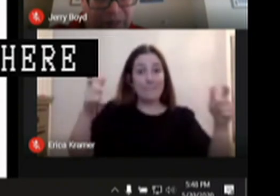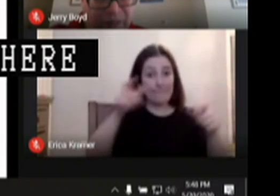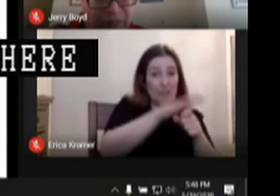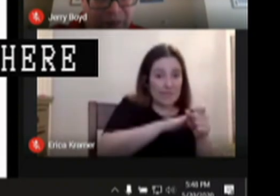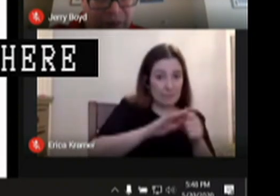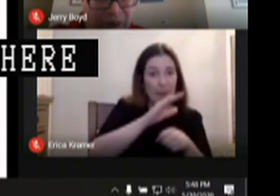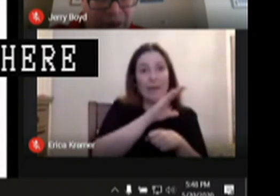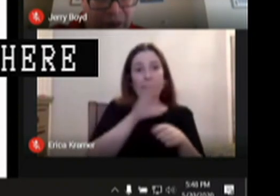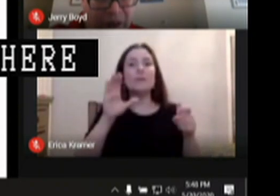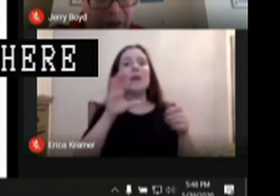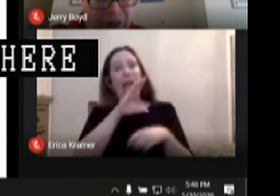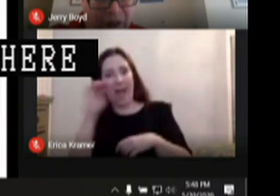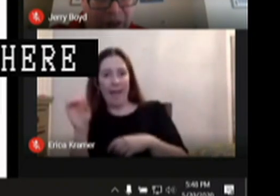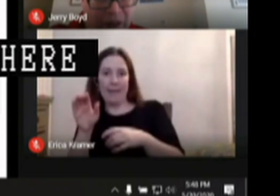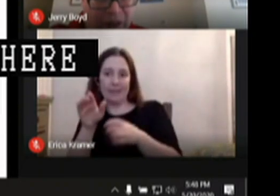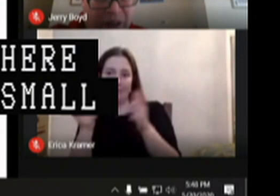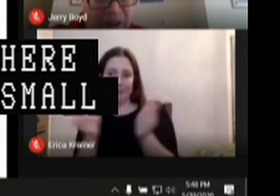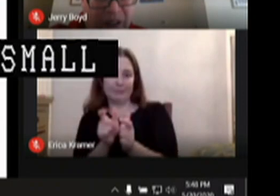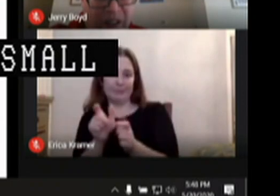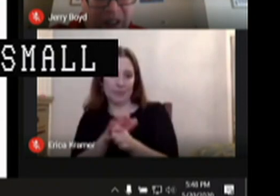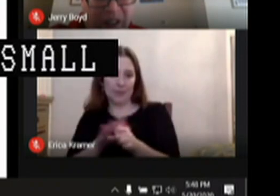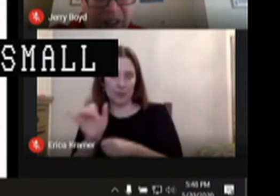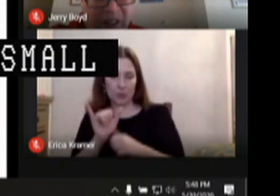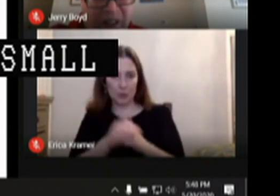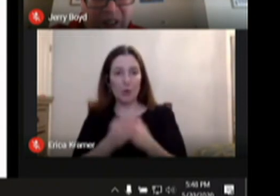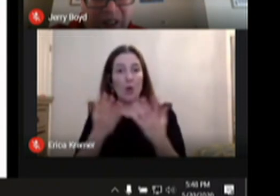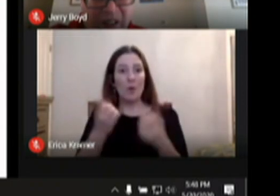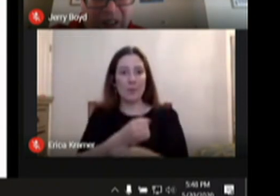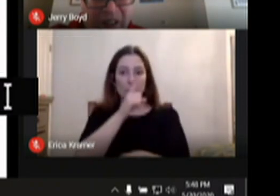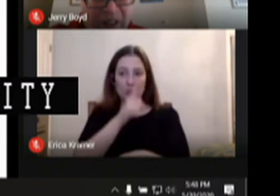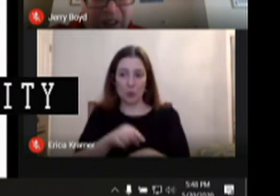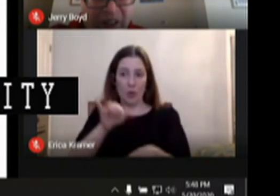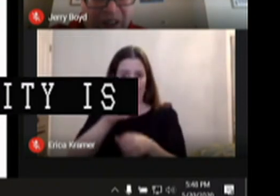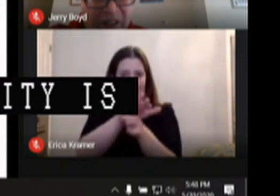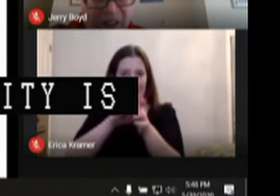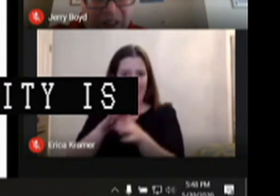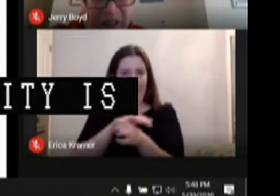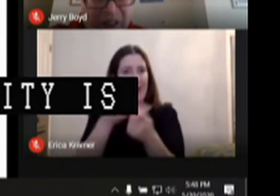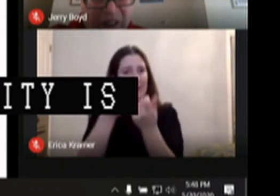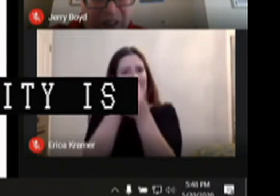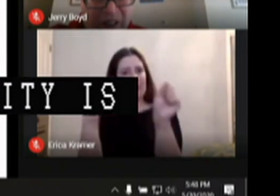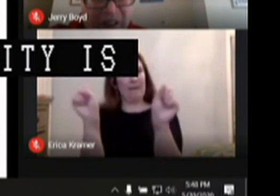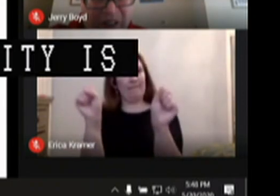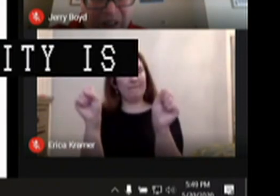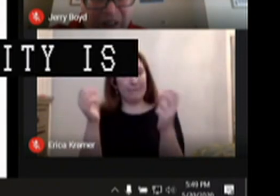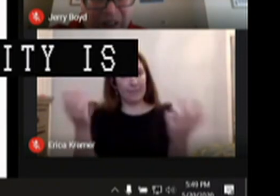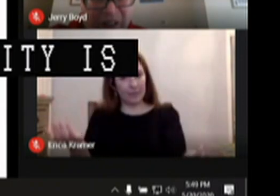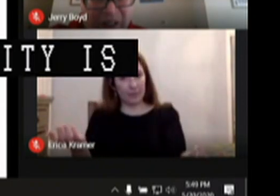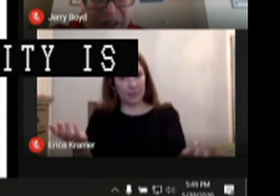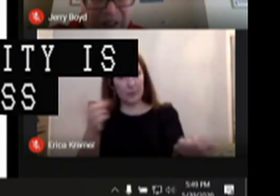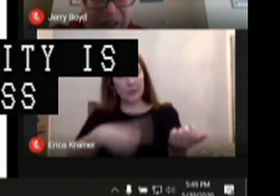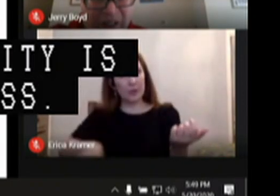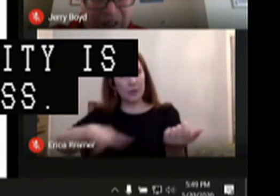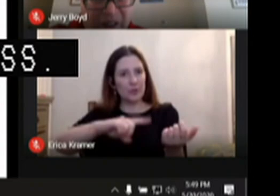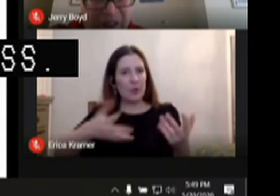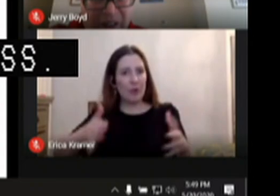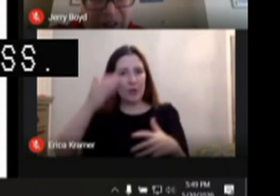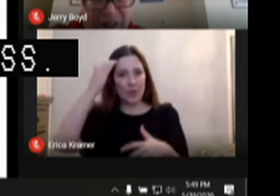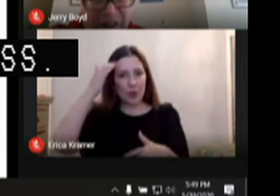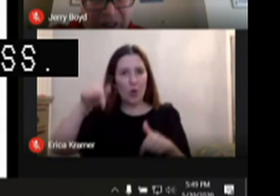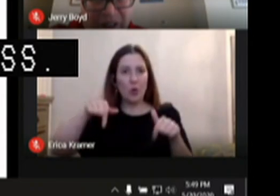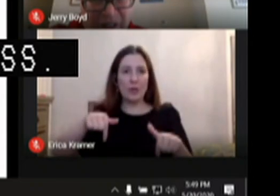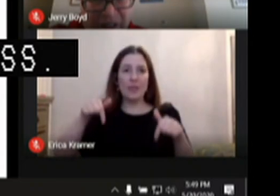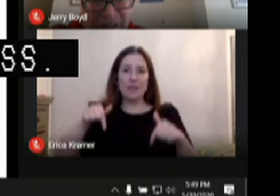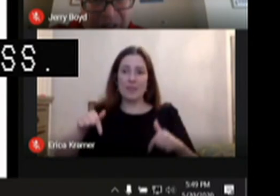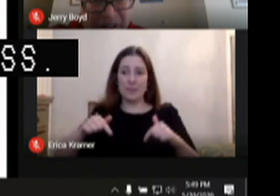events. And then safety and accessibility is a major driver of this process. You all know that there's a really large elevation change